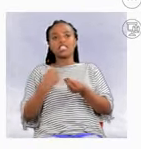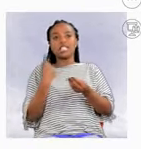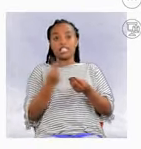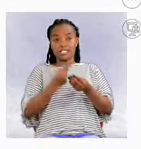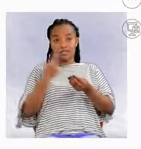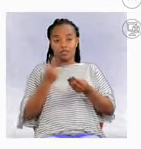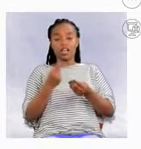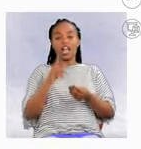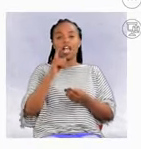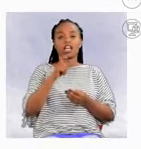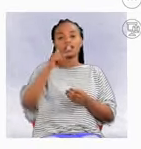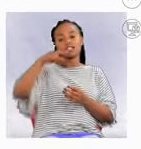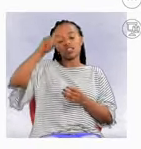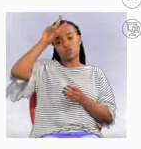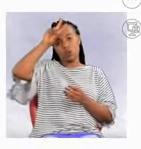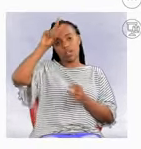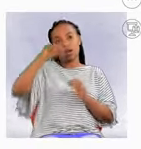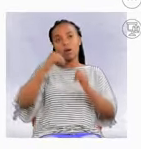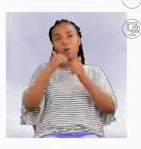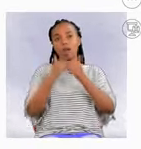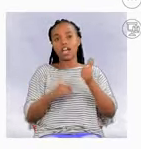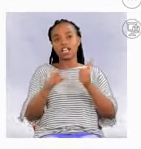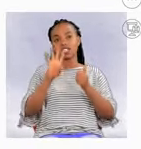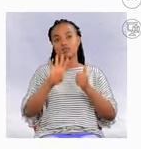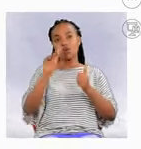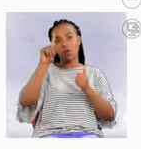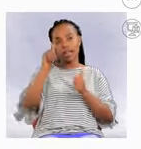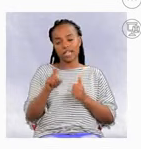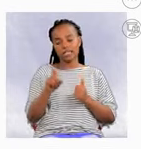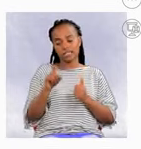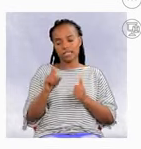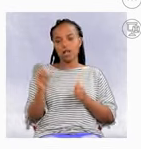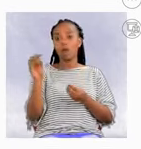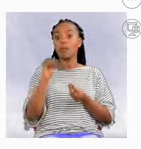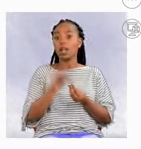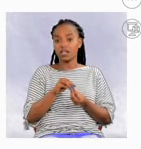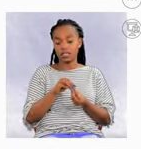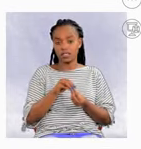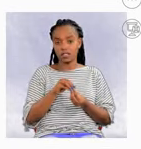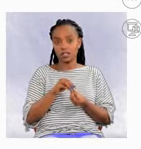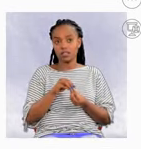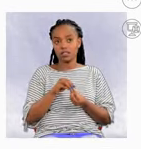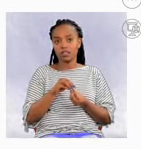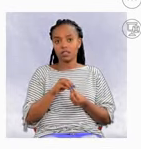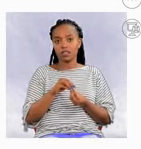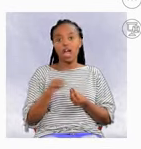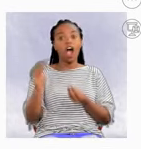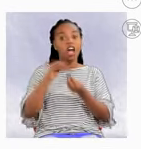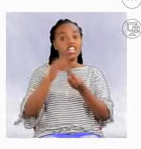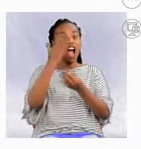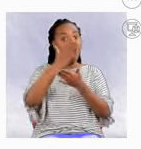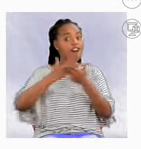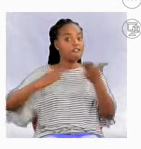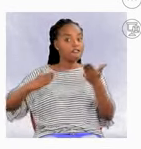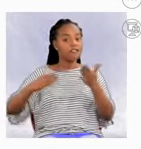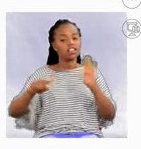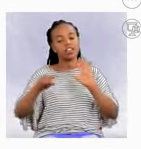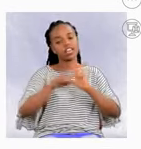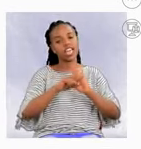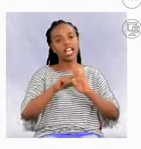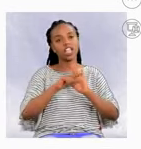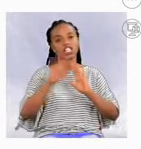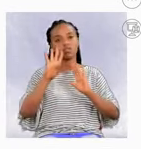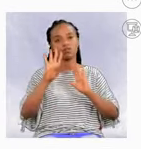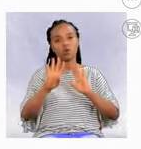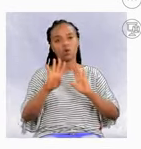it's x squared minus 4x plus, let's add half of this term, negative